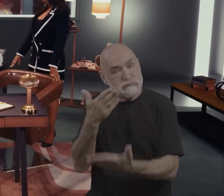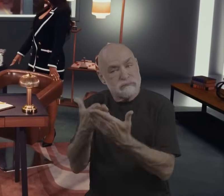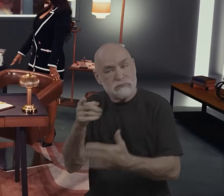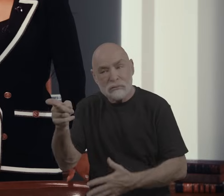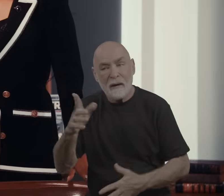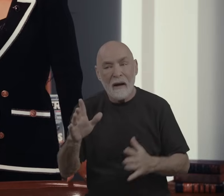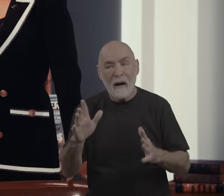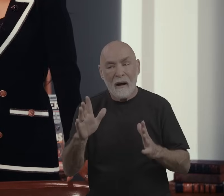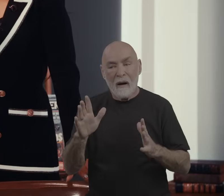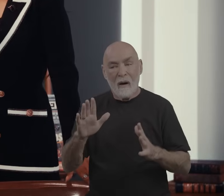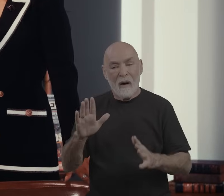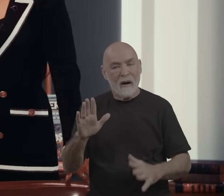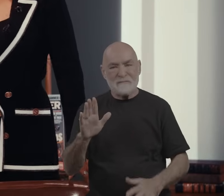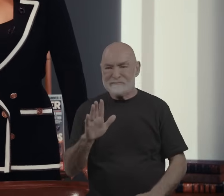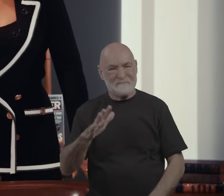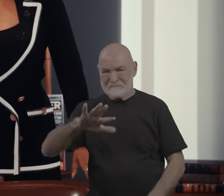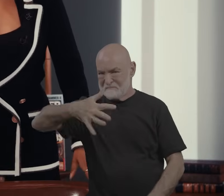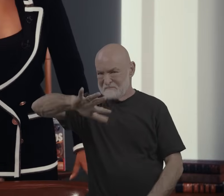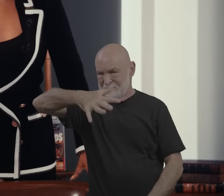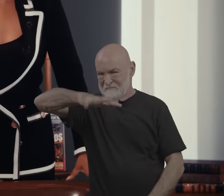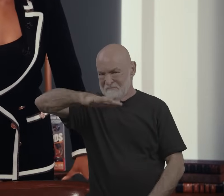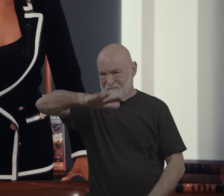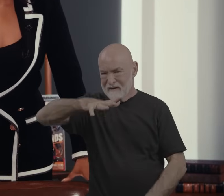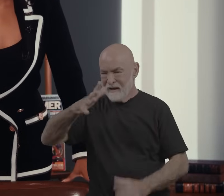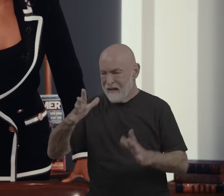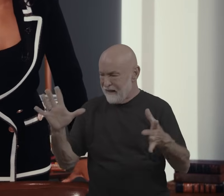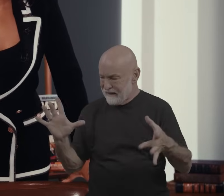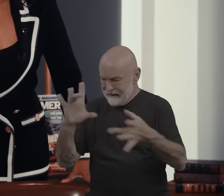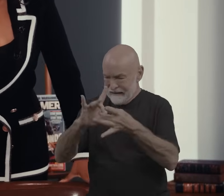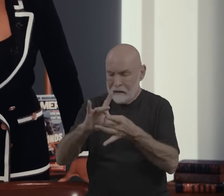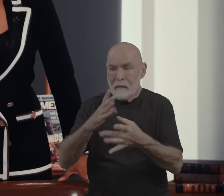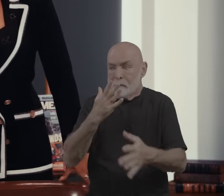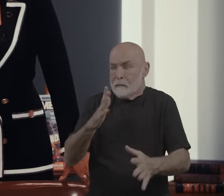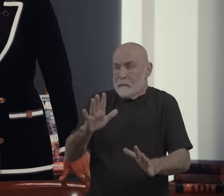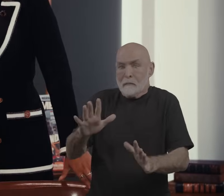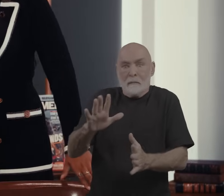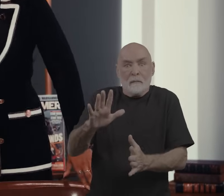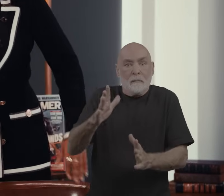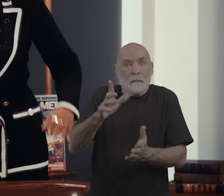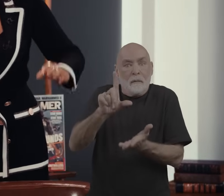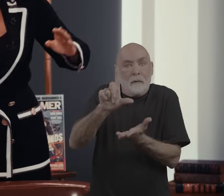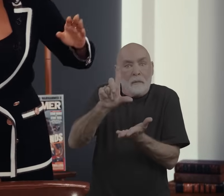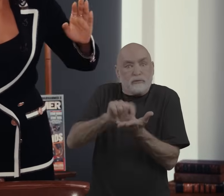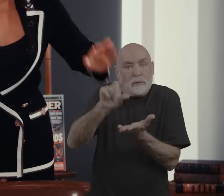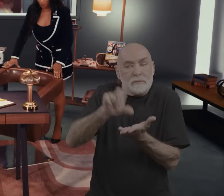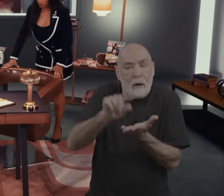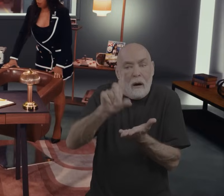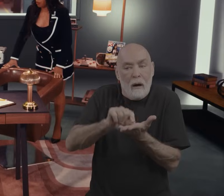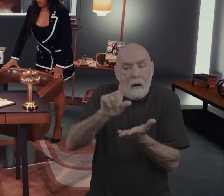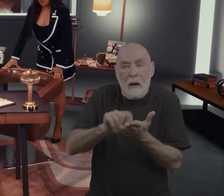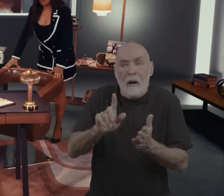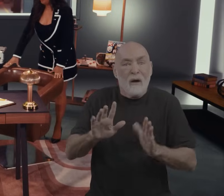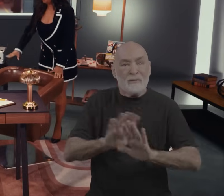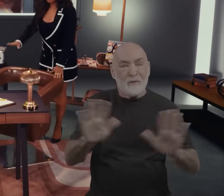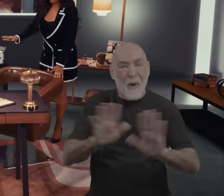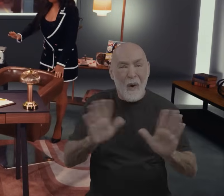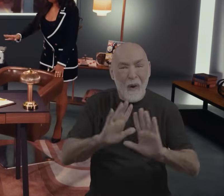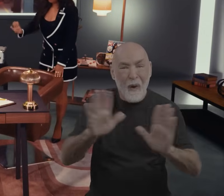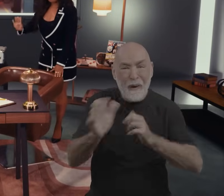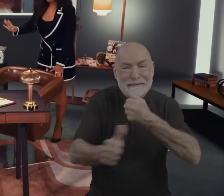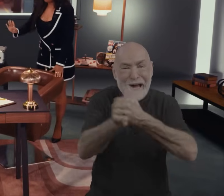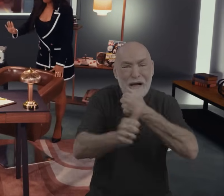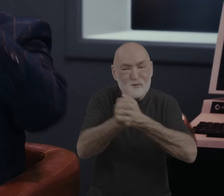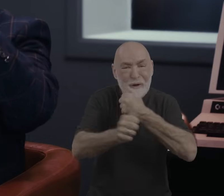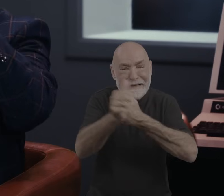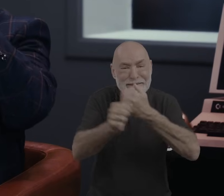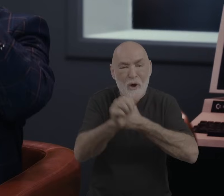there? Oh, it's not looking great. They're hooking up a... Oh my God, they're hooking up the PC to a printer. No, a printer,